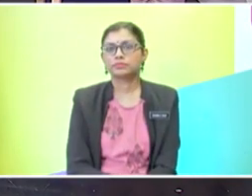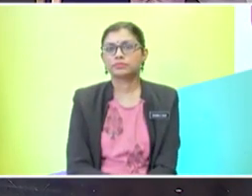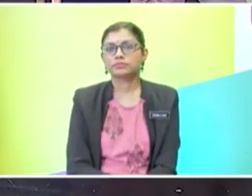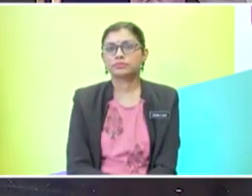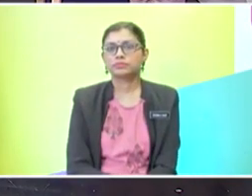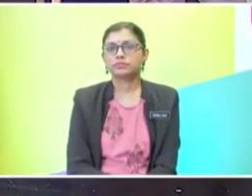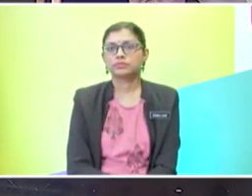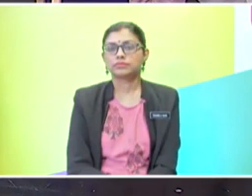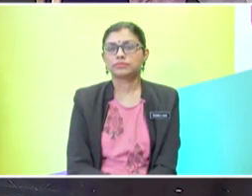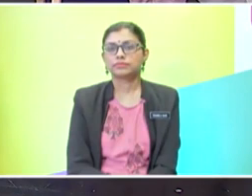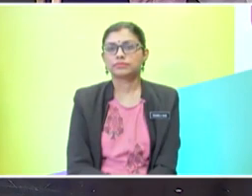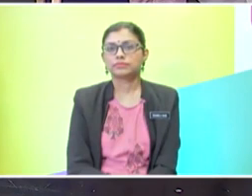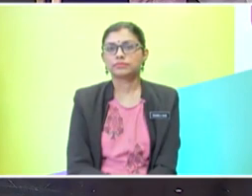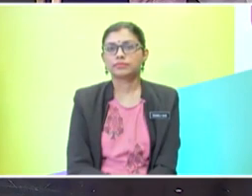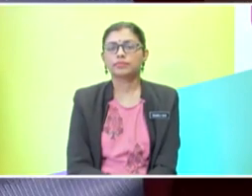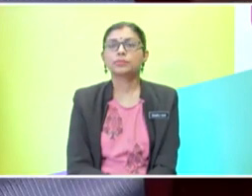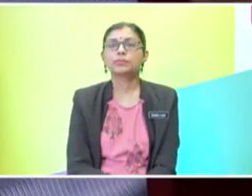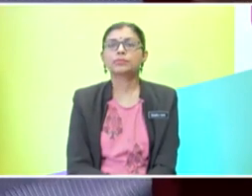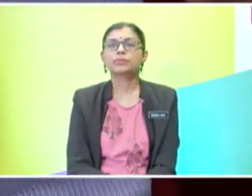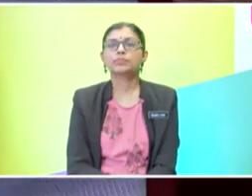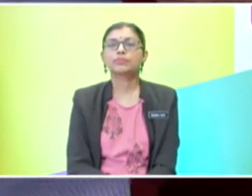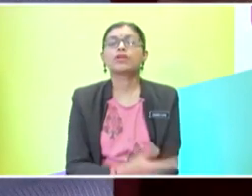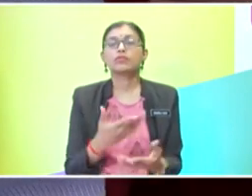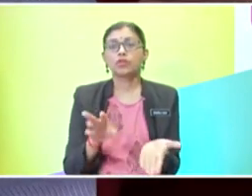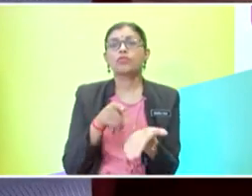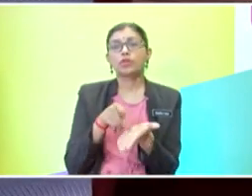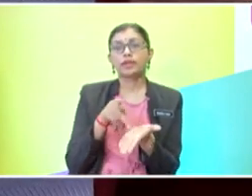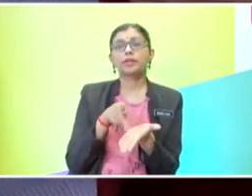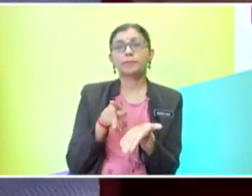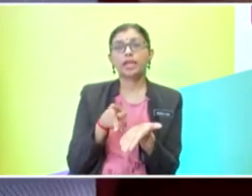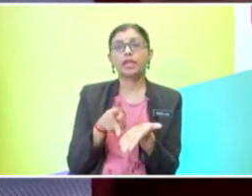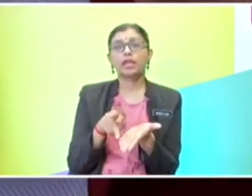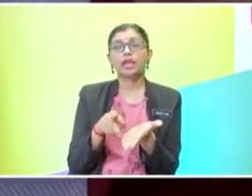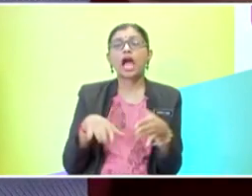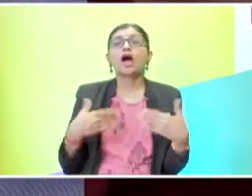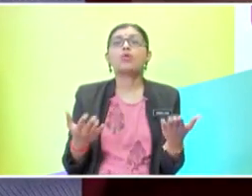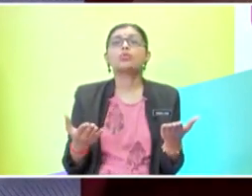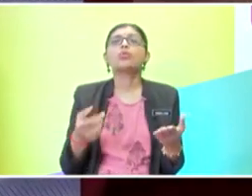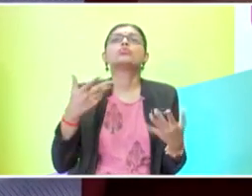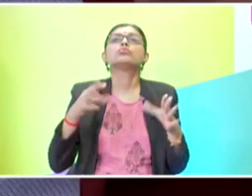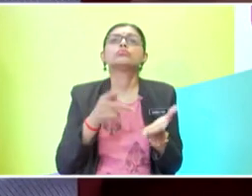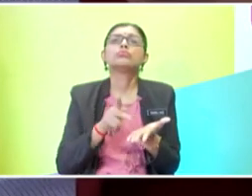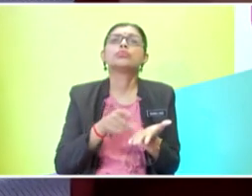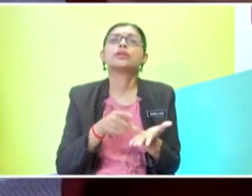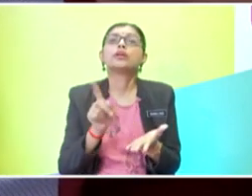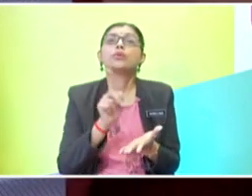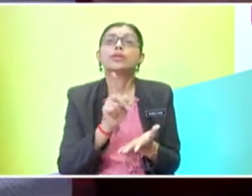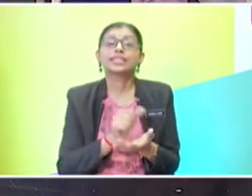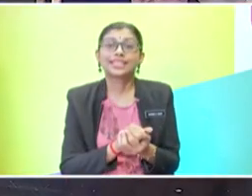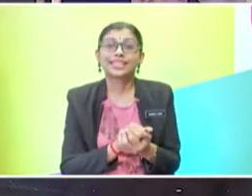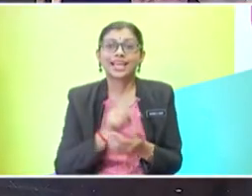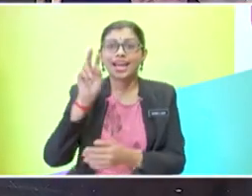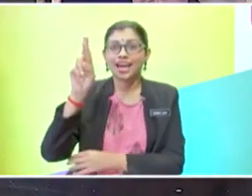me just bring it forward, and evidence of payment made. So I believe if it's evidence, this should be a